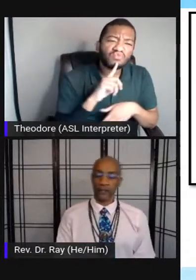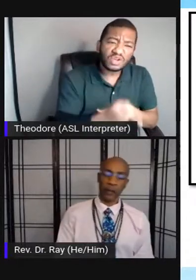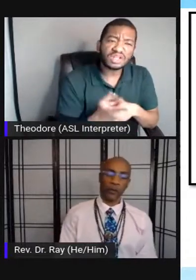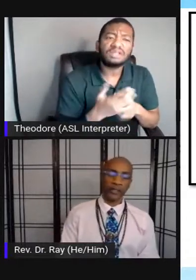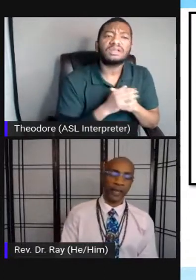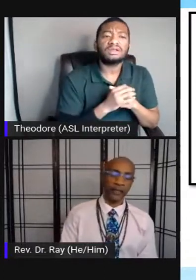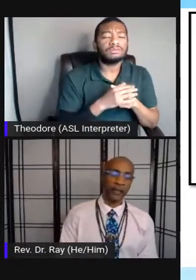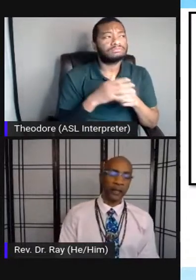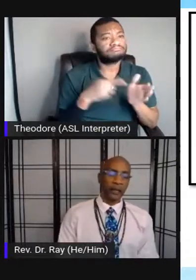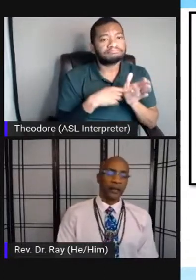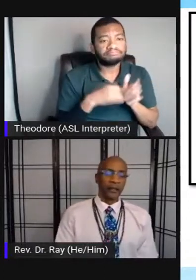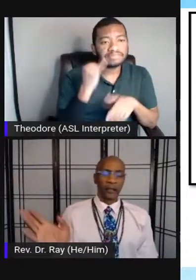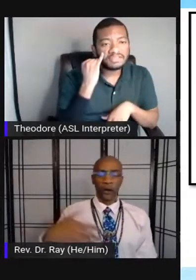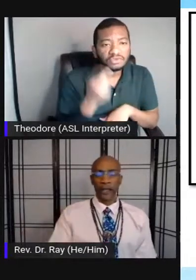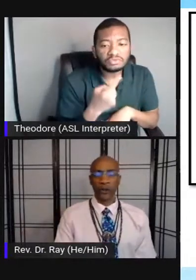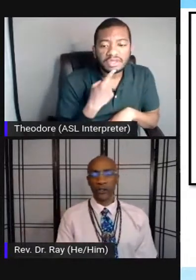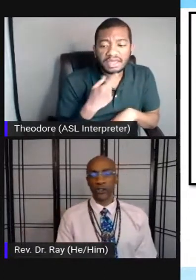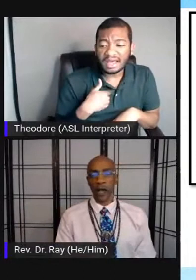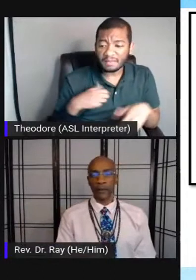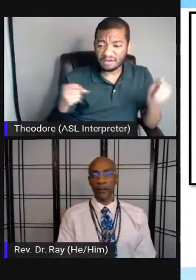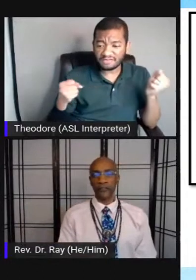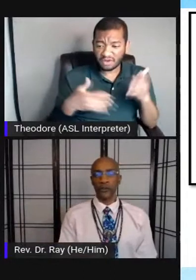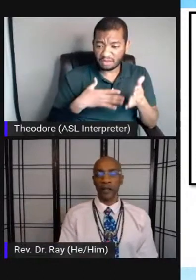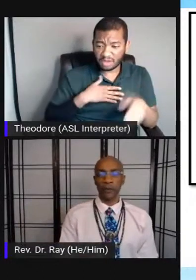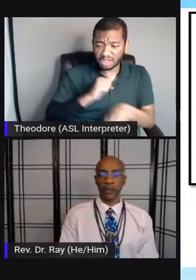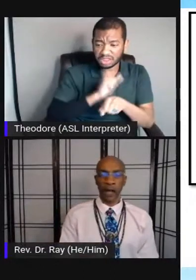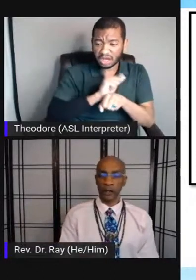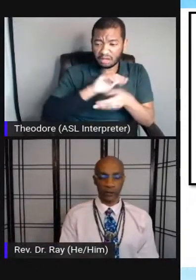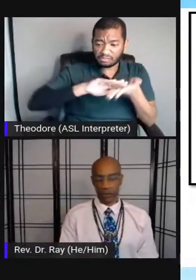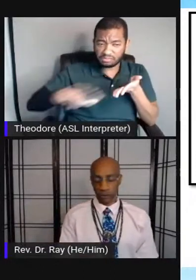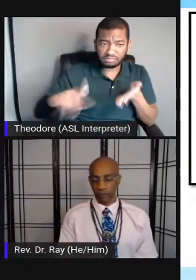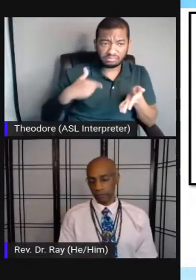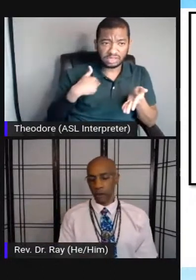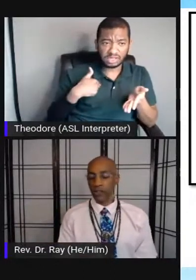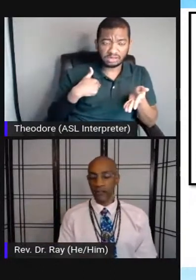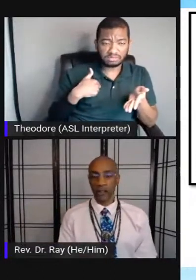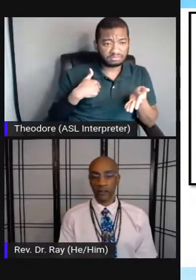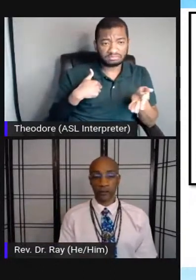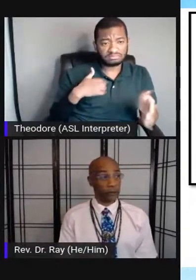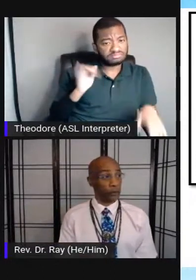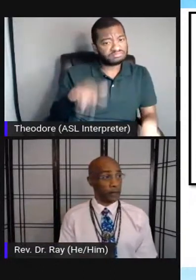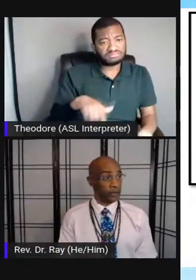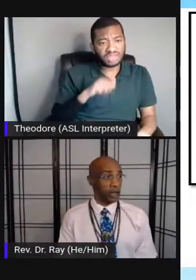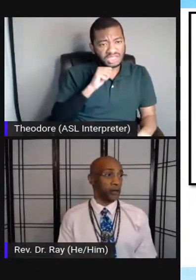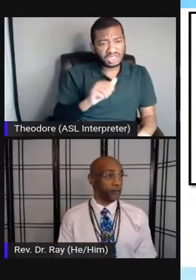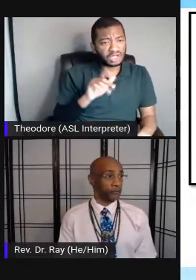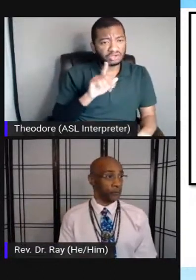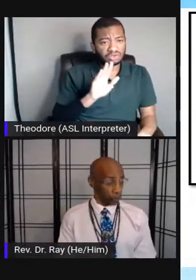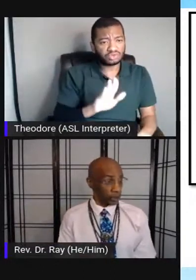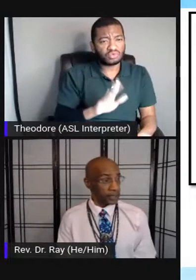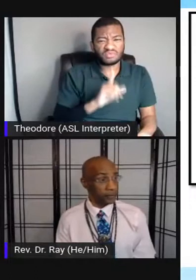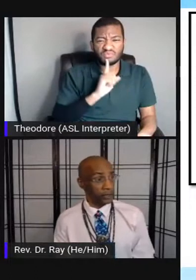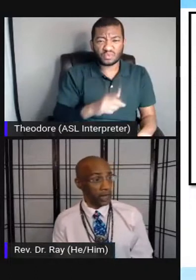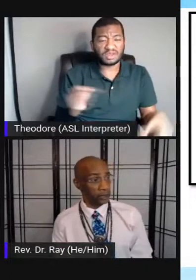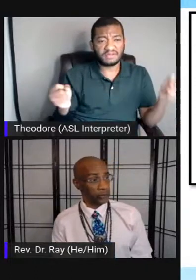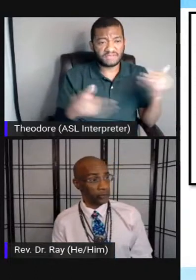Because if someone said, go ahead and quit your job and I'll give you $10 million. Most of us quit my job. You're going to